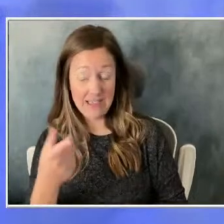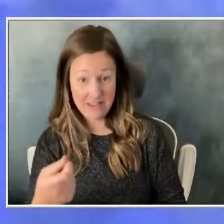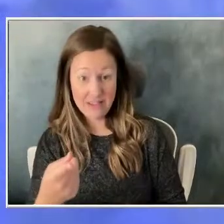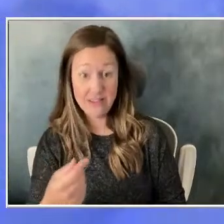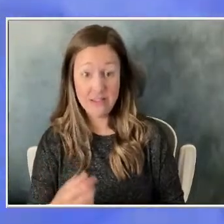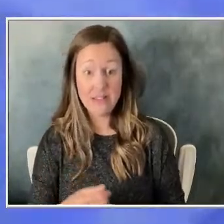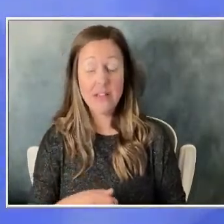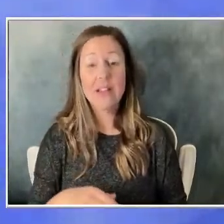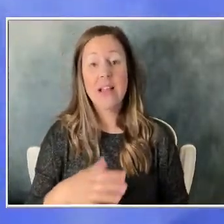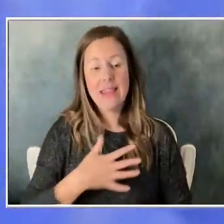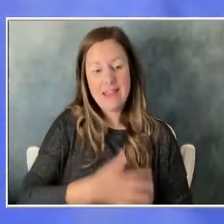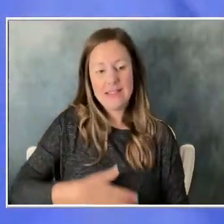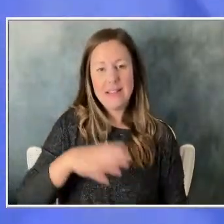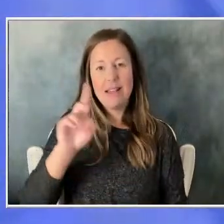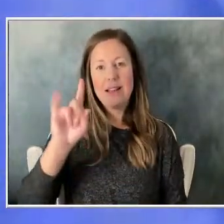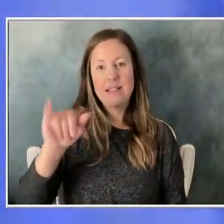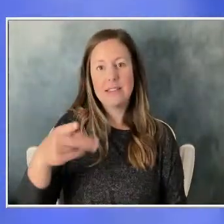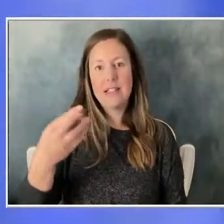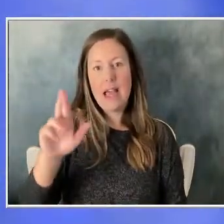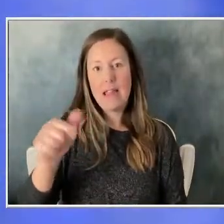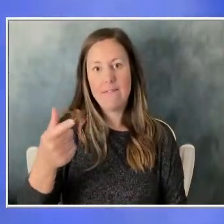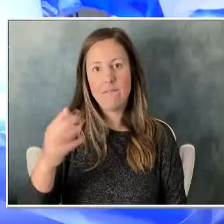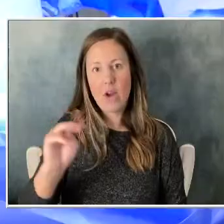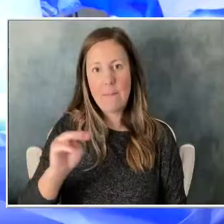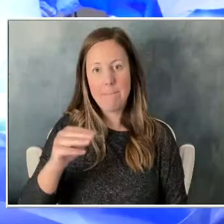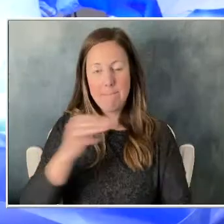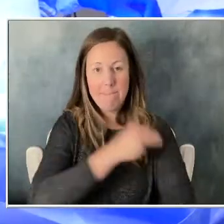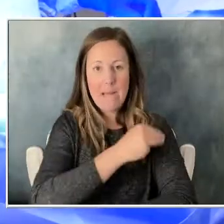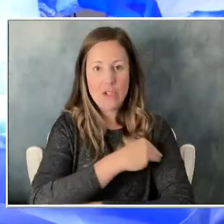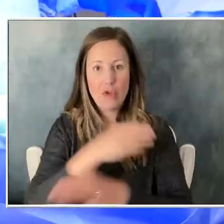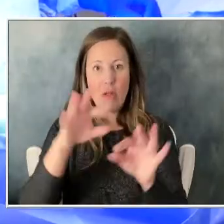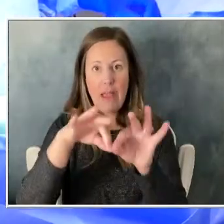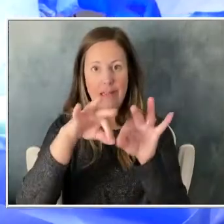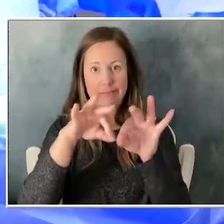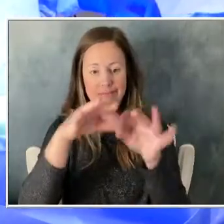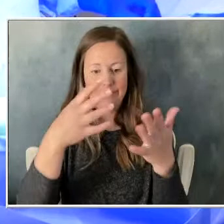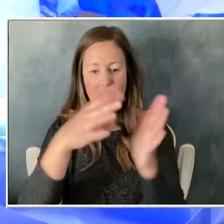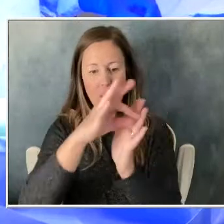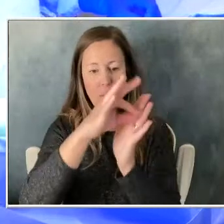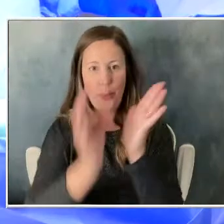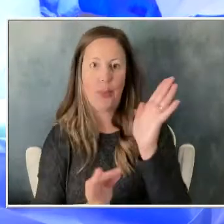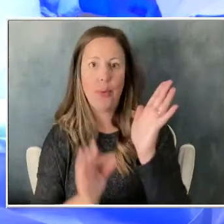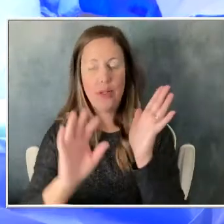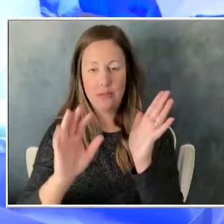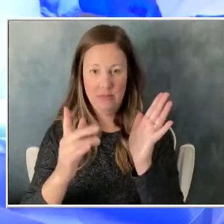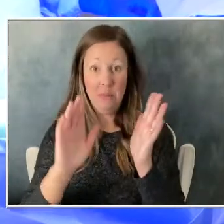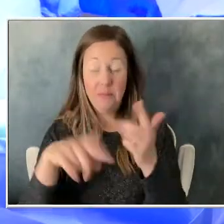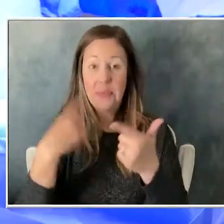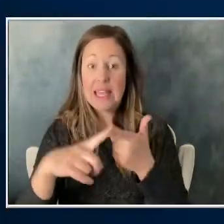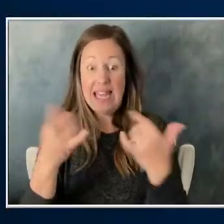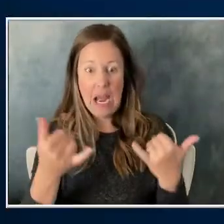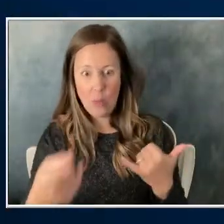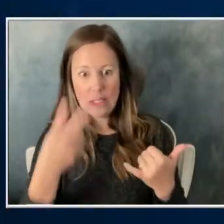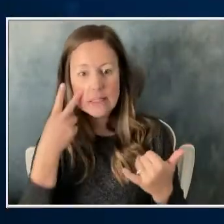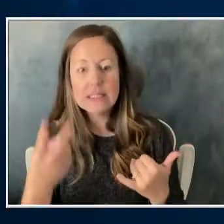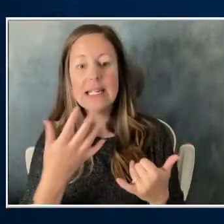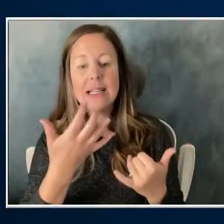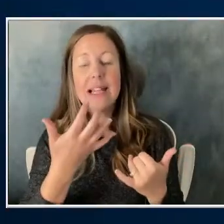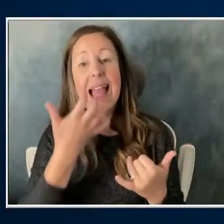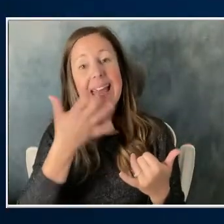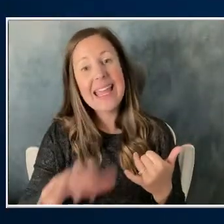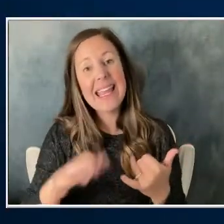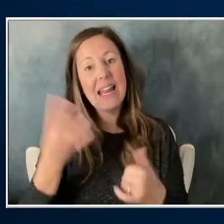muscle was stripped. Okay. The second part is what you're looking at. That's where we give heated chemotherapy. We give it